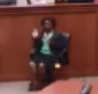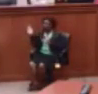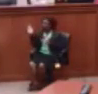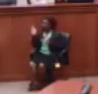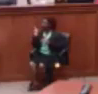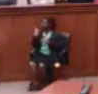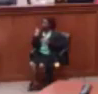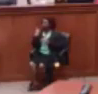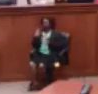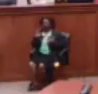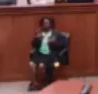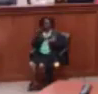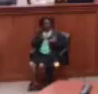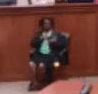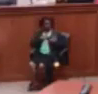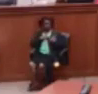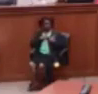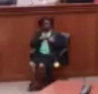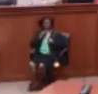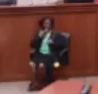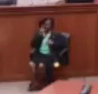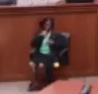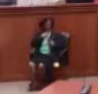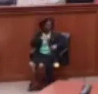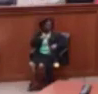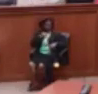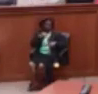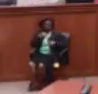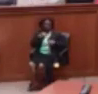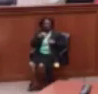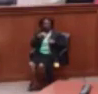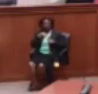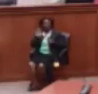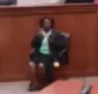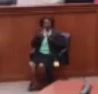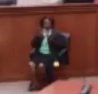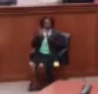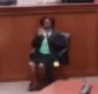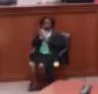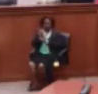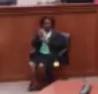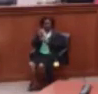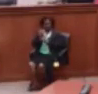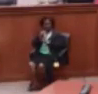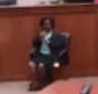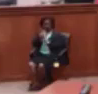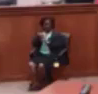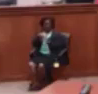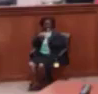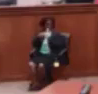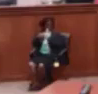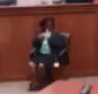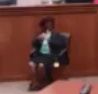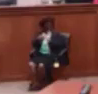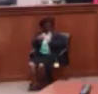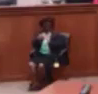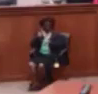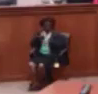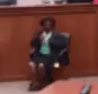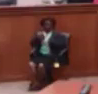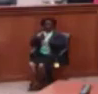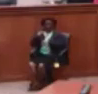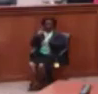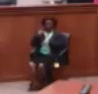want to make sure the board understands that, and I appreciate you answering the question there, Mr. Bradford. That is certainly, Central Louisiana is the model for the implementation of the